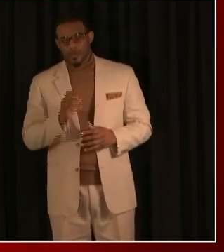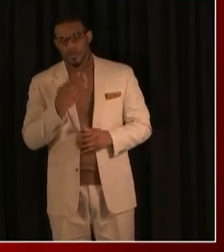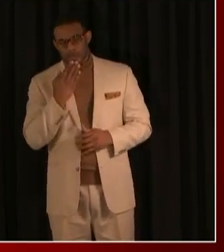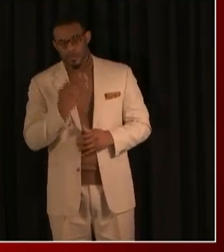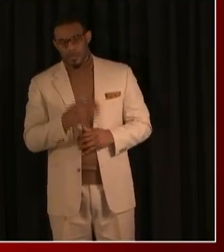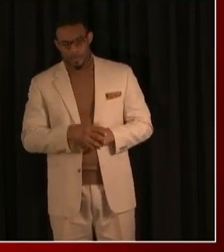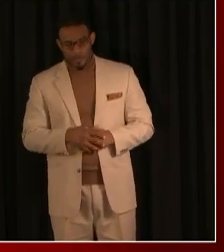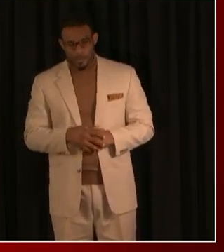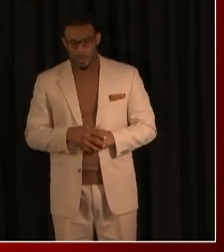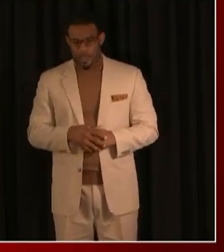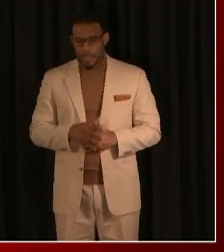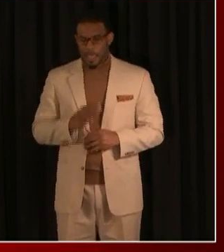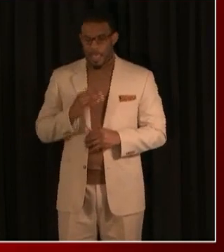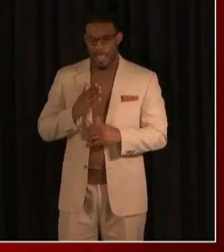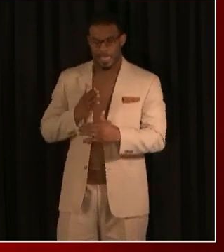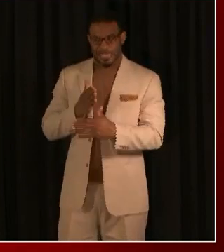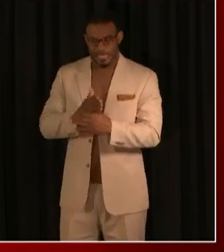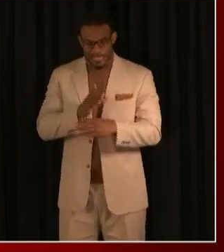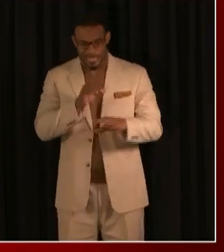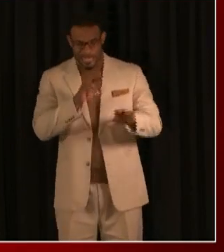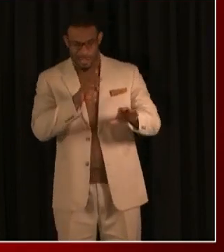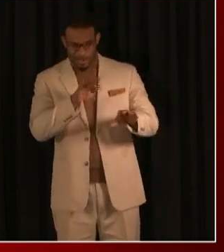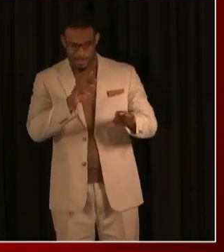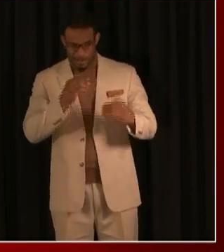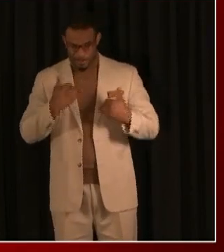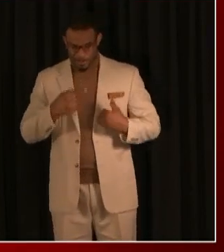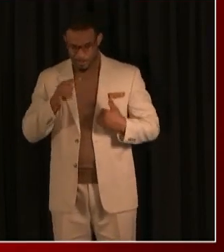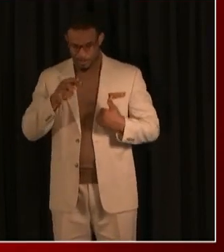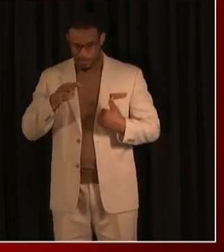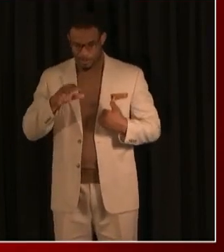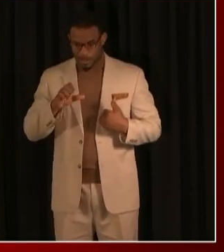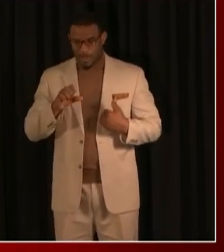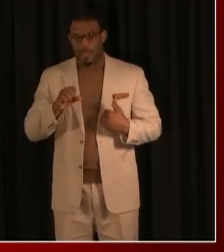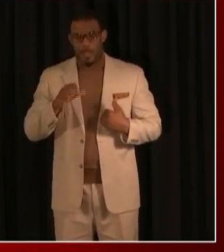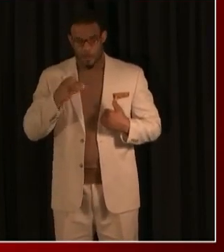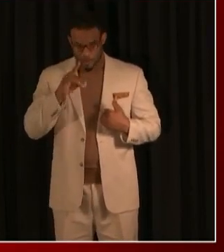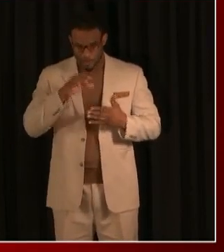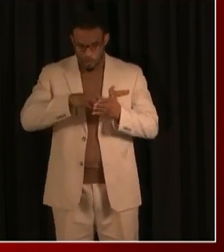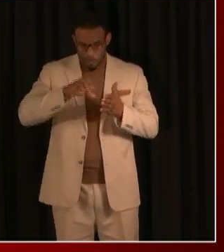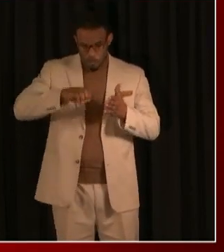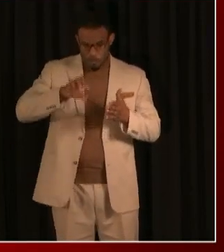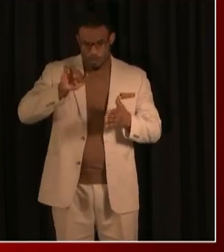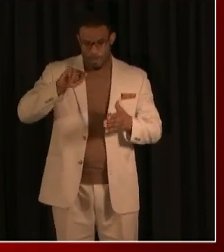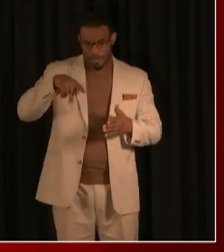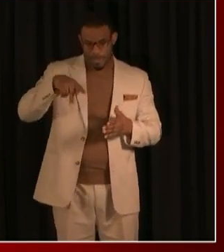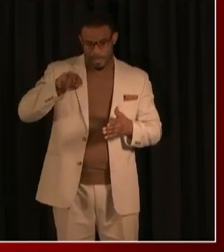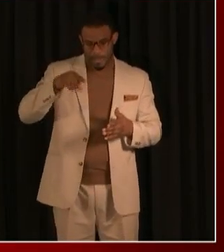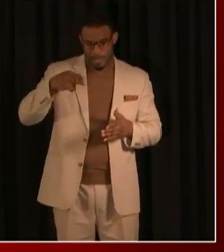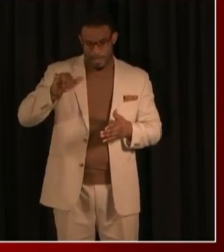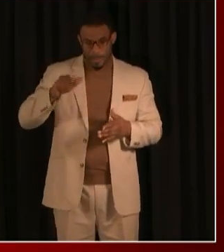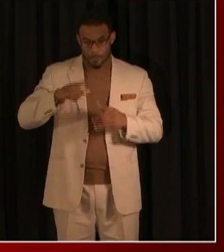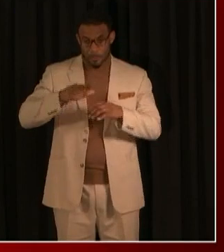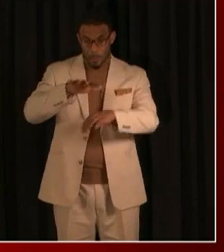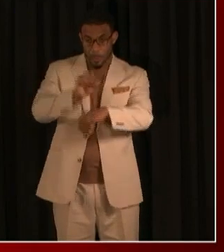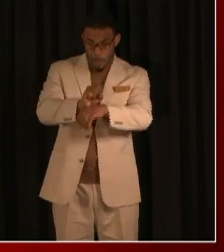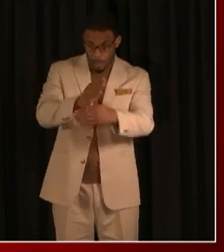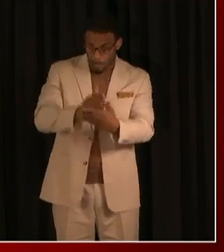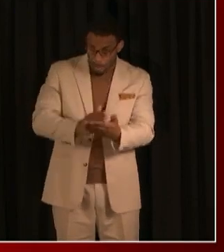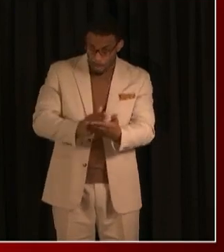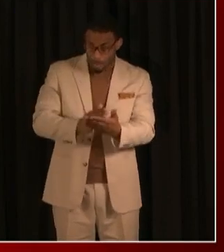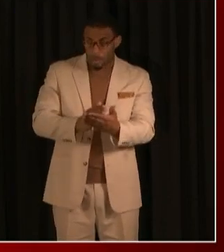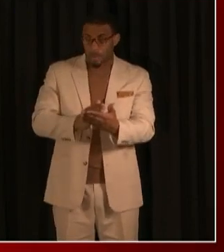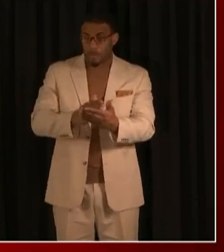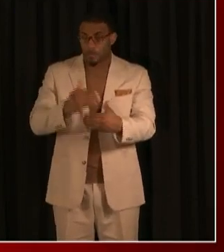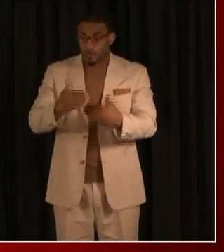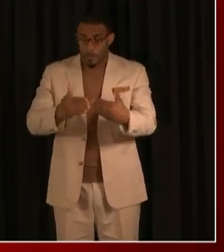Let me actually jump in there to Dr. Kim. So, yeah, as Dr. Kim said, we did remove the CAPTCHA from the booking part